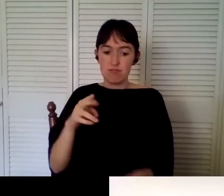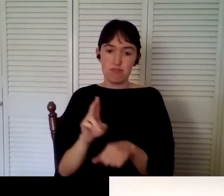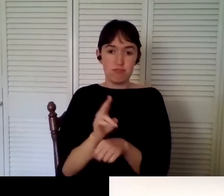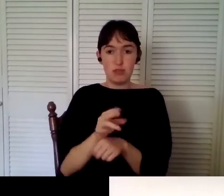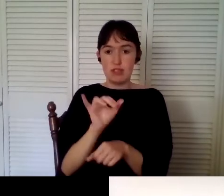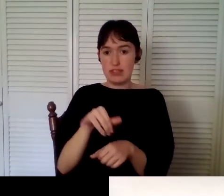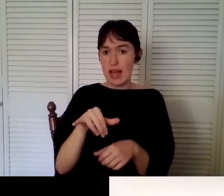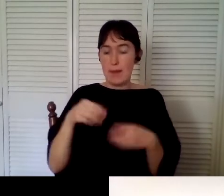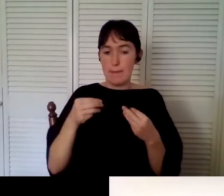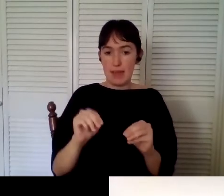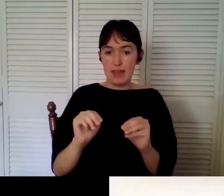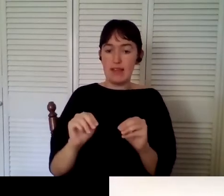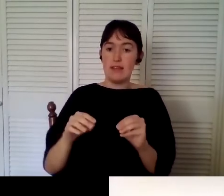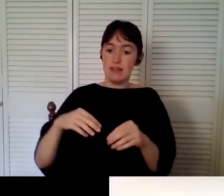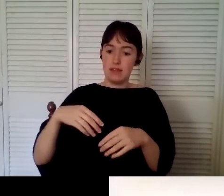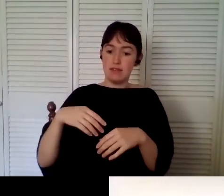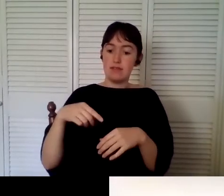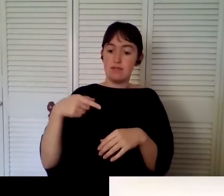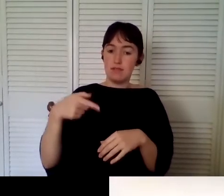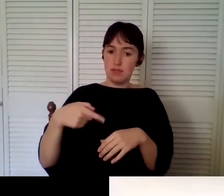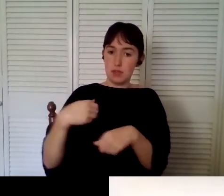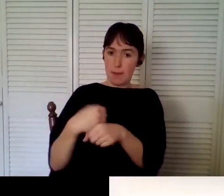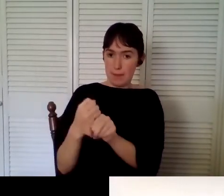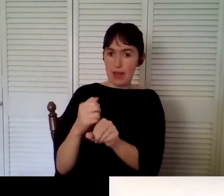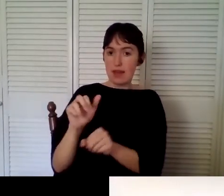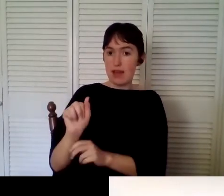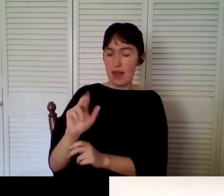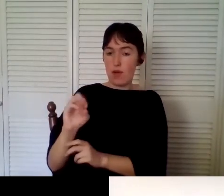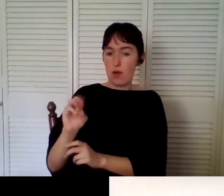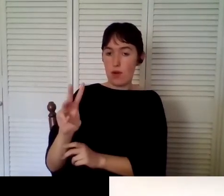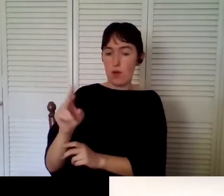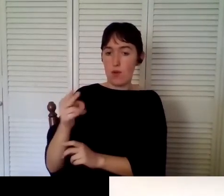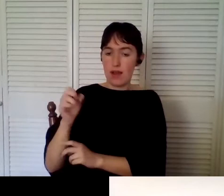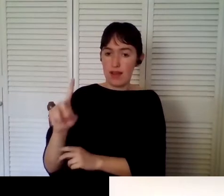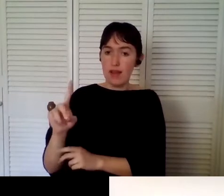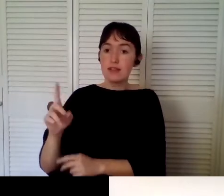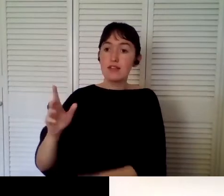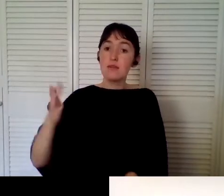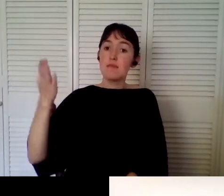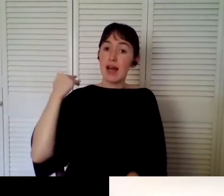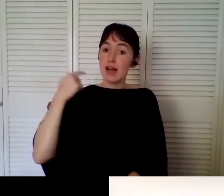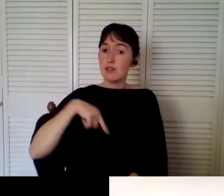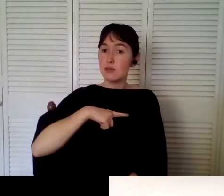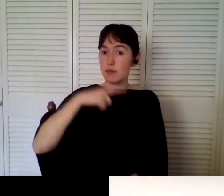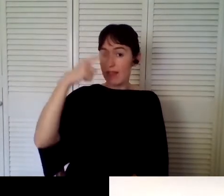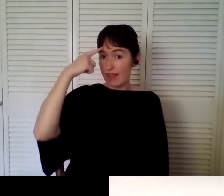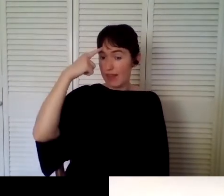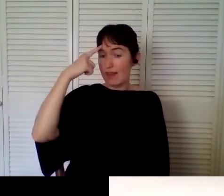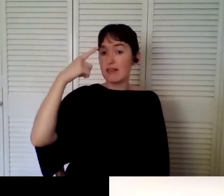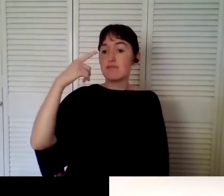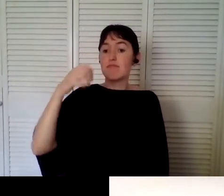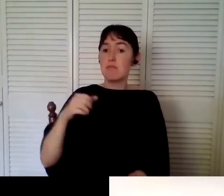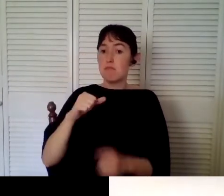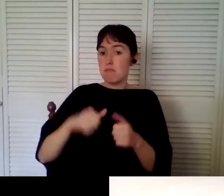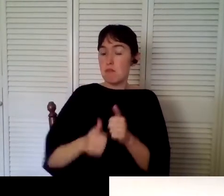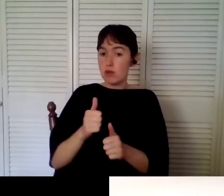the primary flint knappers. However, we're now realizing that the majority of tool use was ad hoc and probably Right. done by women. But